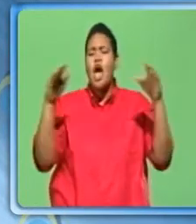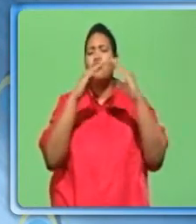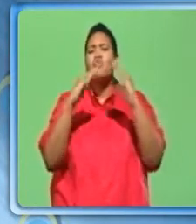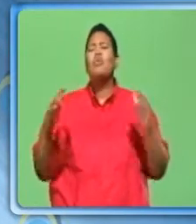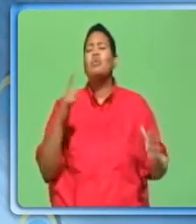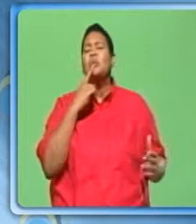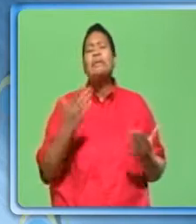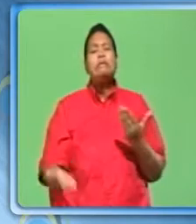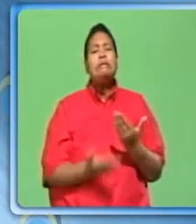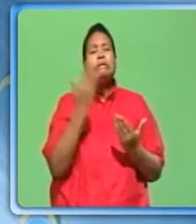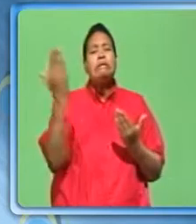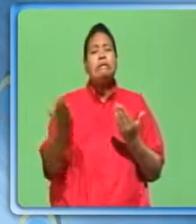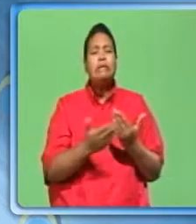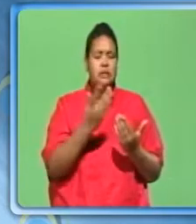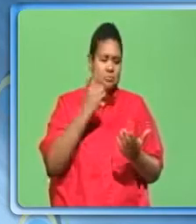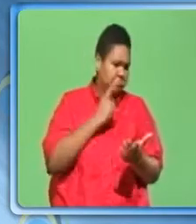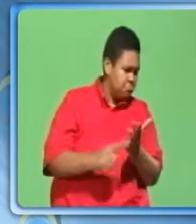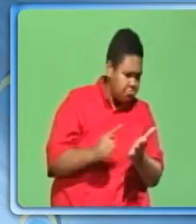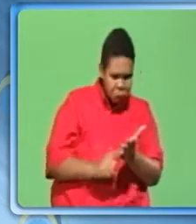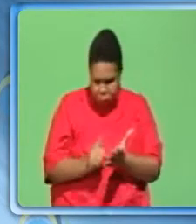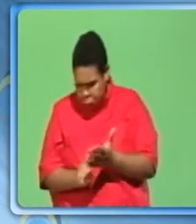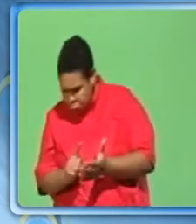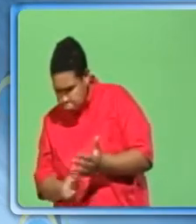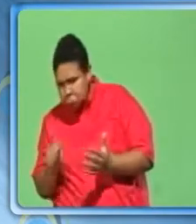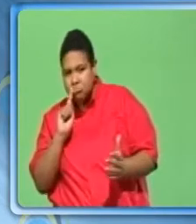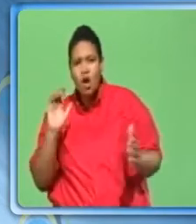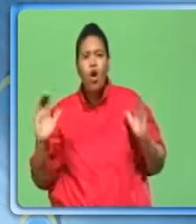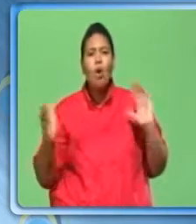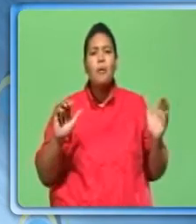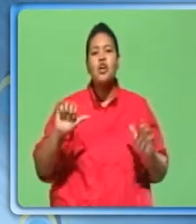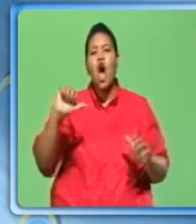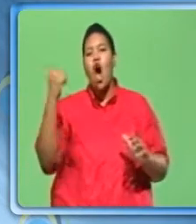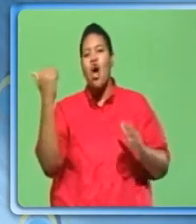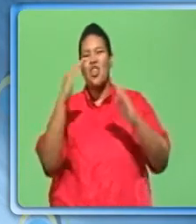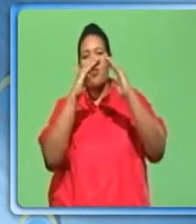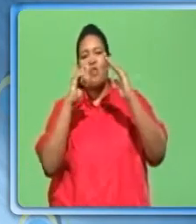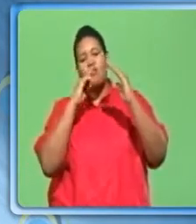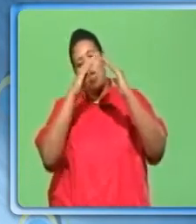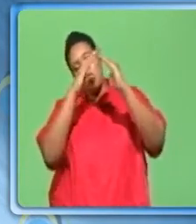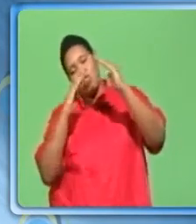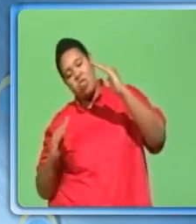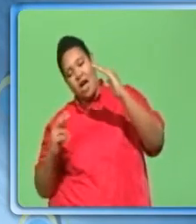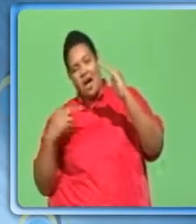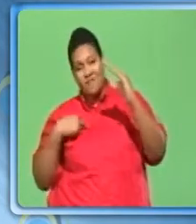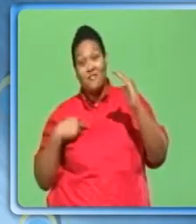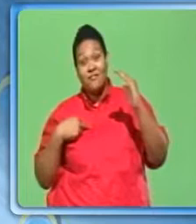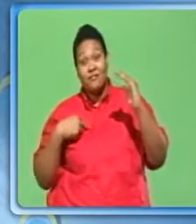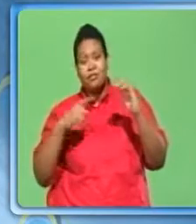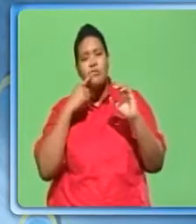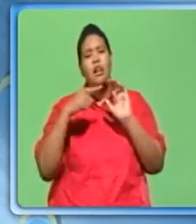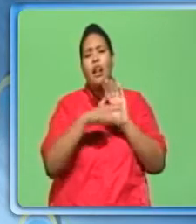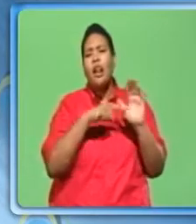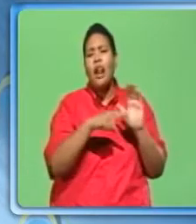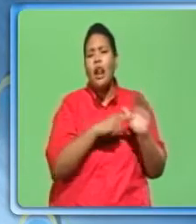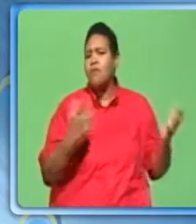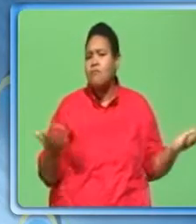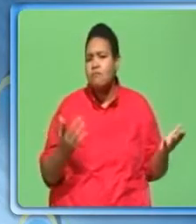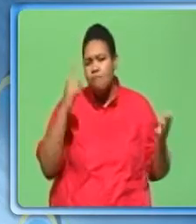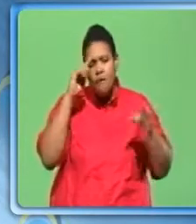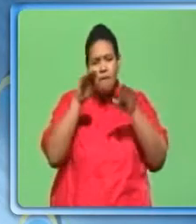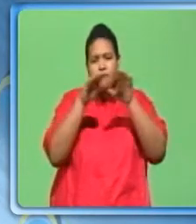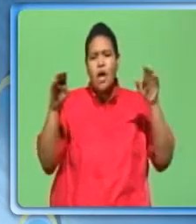is easier to inspect as compared to a sloping roof. Disadvantages of a flat